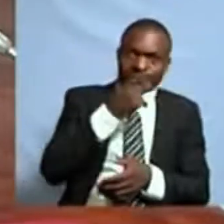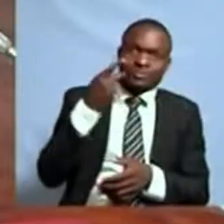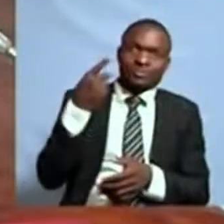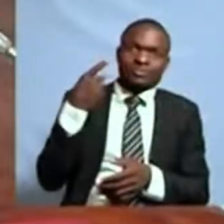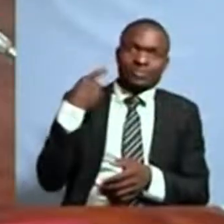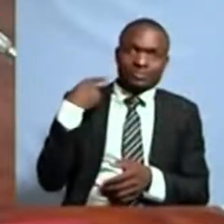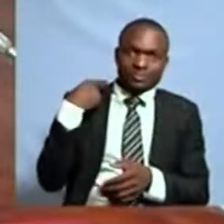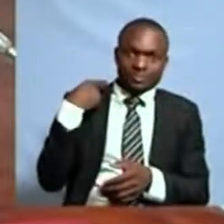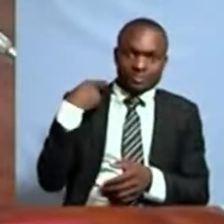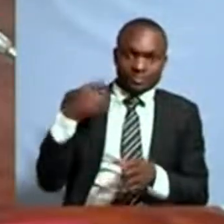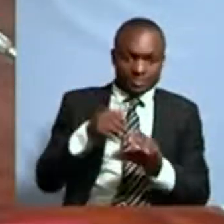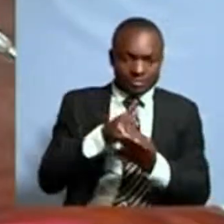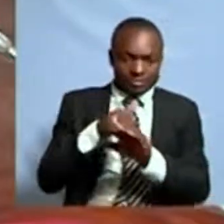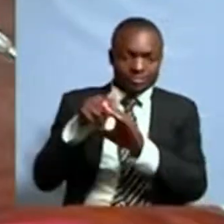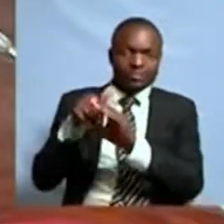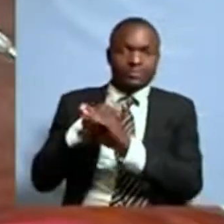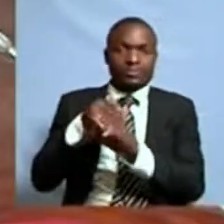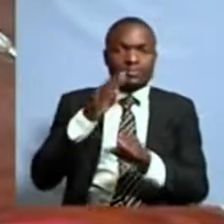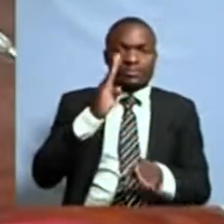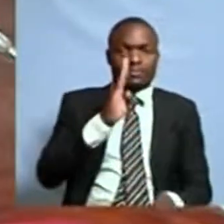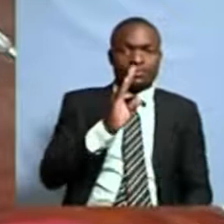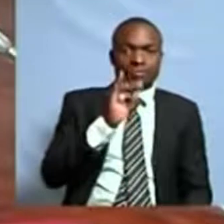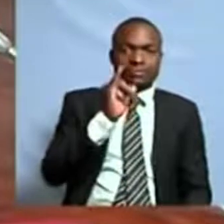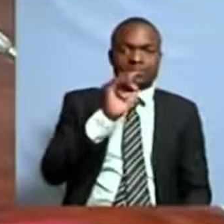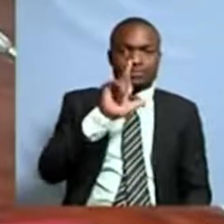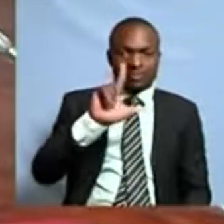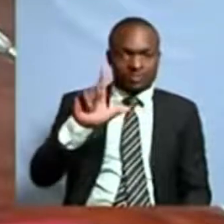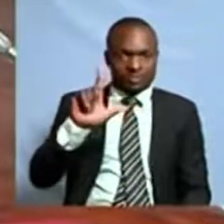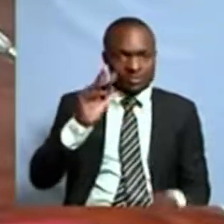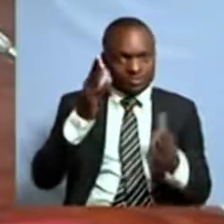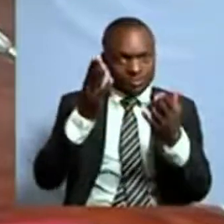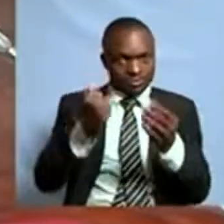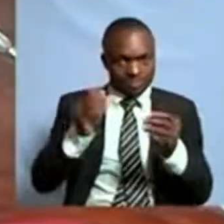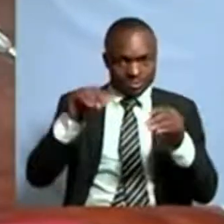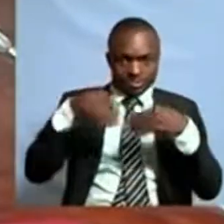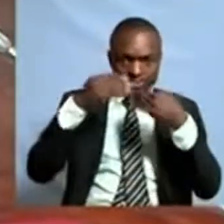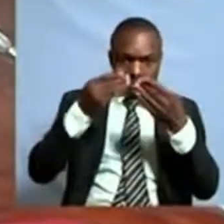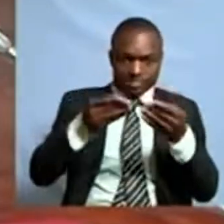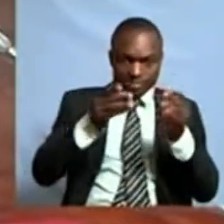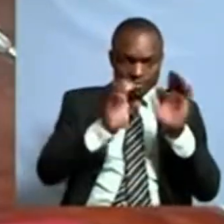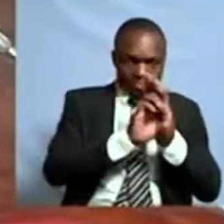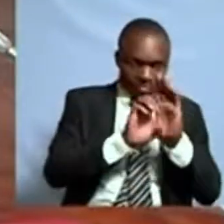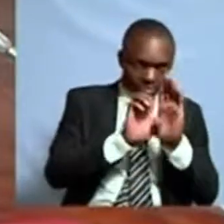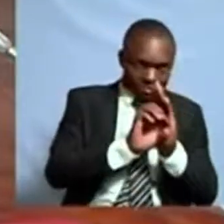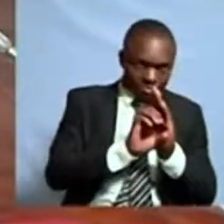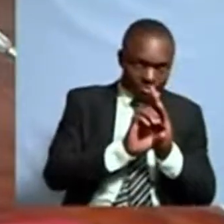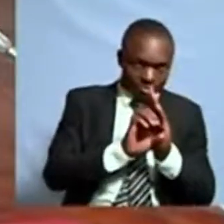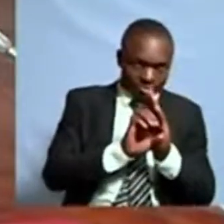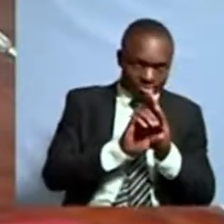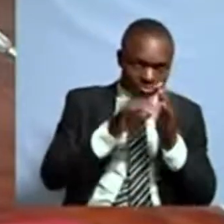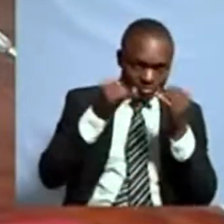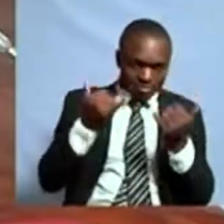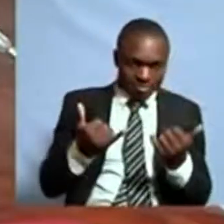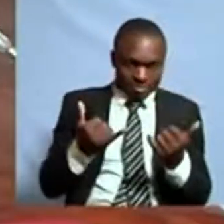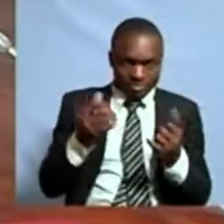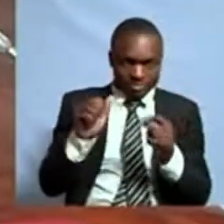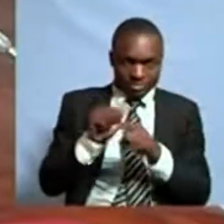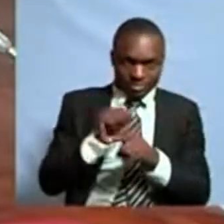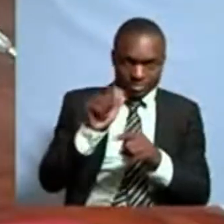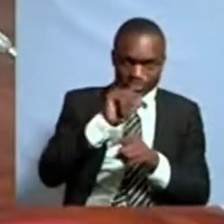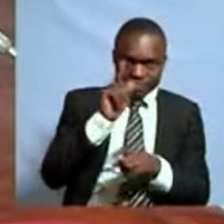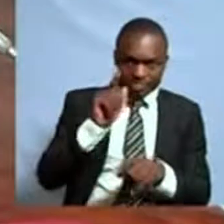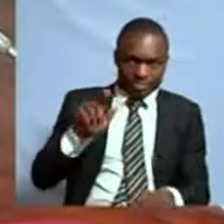an inclusion in the bill. Chair, I want to give you an example of the current practice at Zambia Revenue